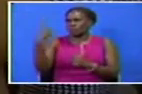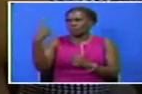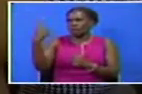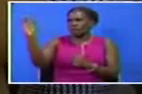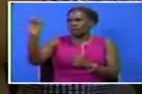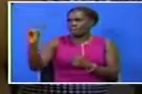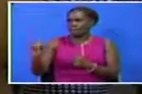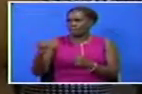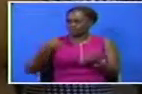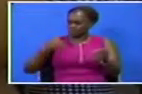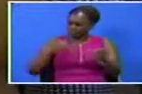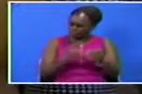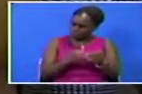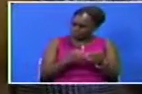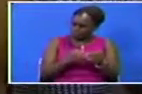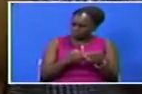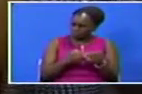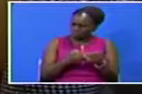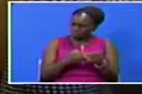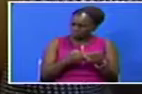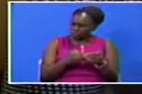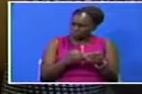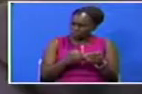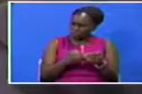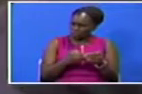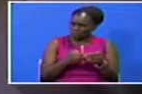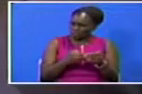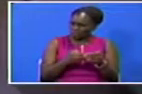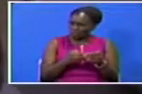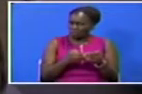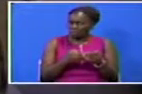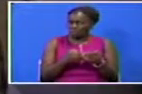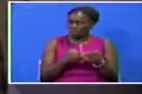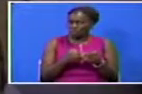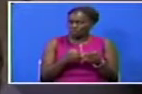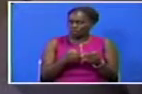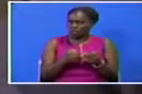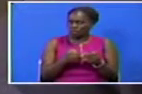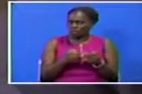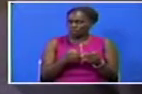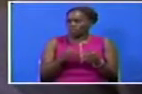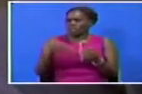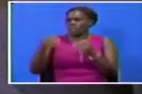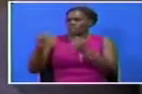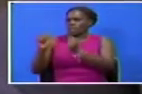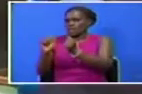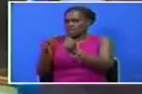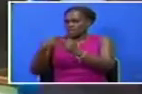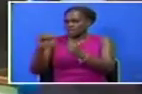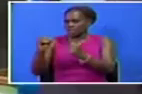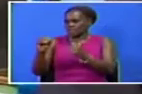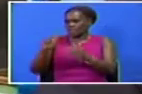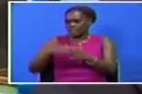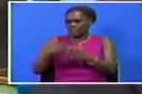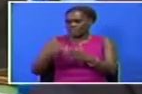and followed shortly thereafter by Bosnia-Herzegovina, Haiti, and then Kenya. So what we